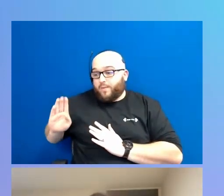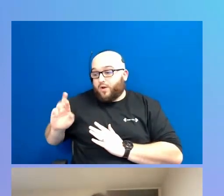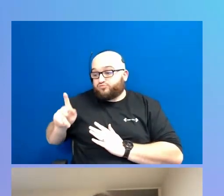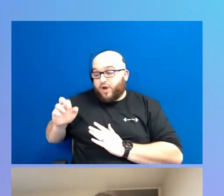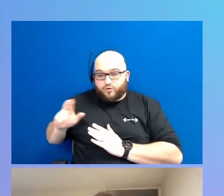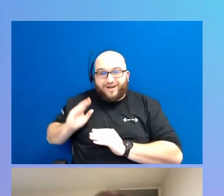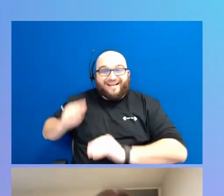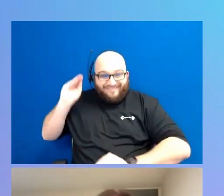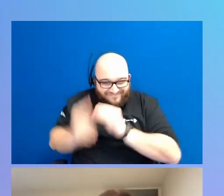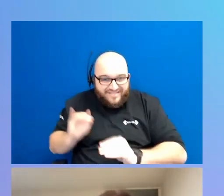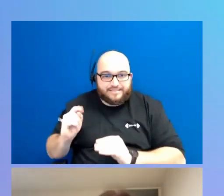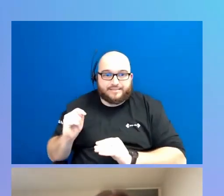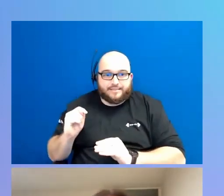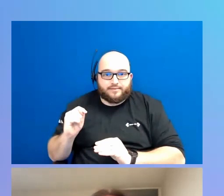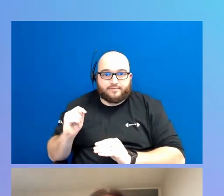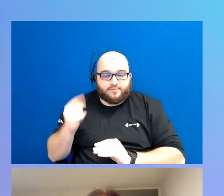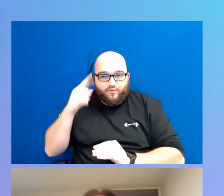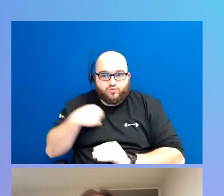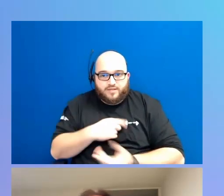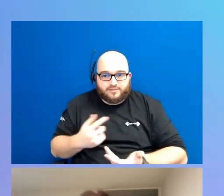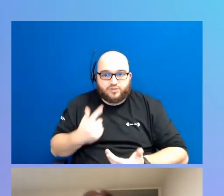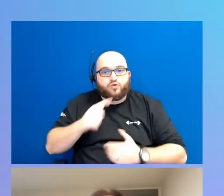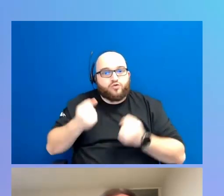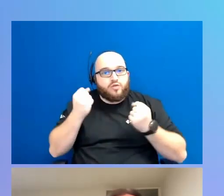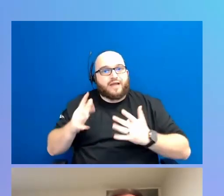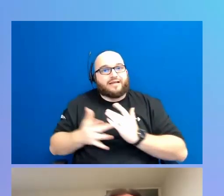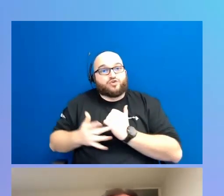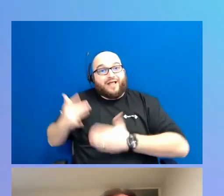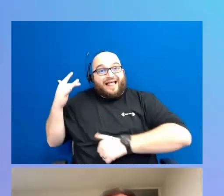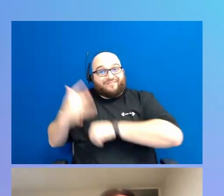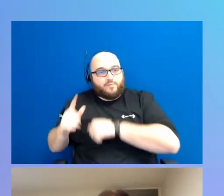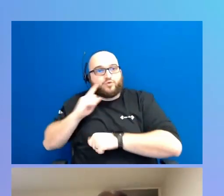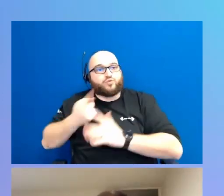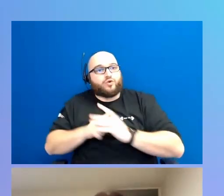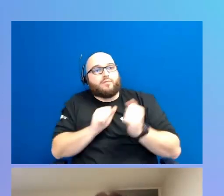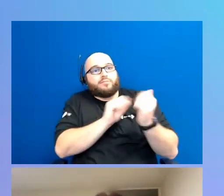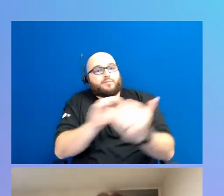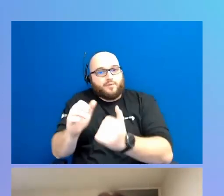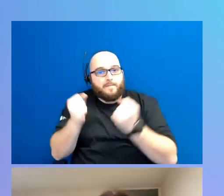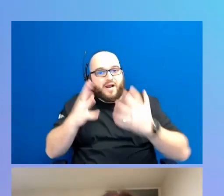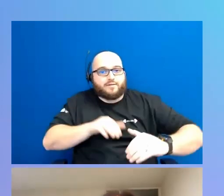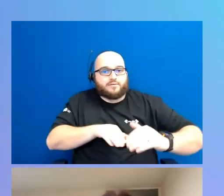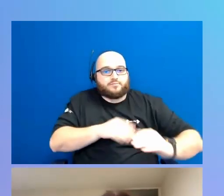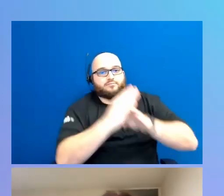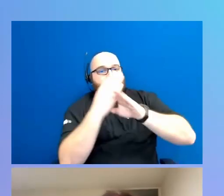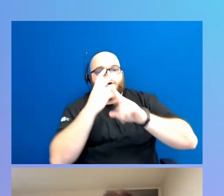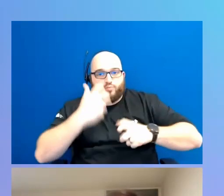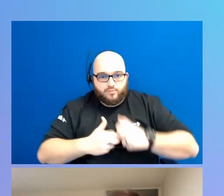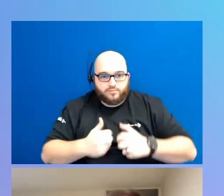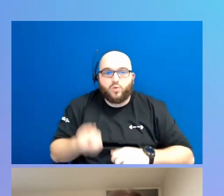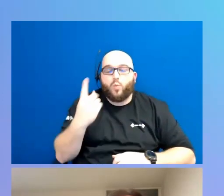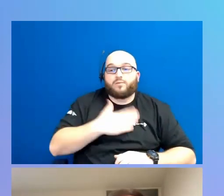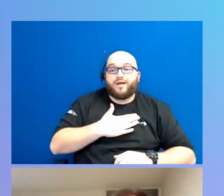potential for other technologies to start addressing accessibility problems. One that is my favorite